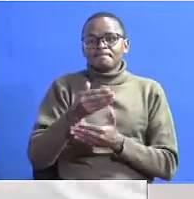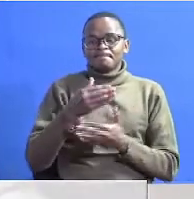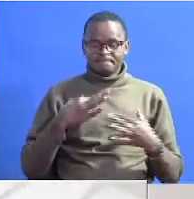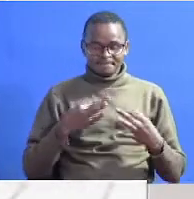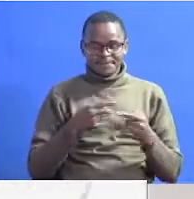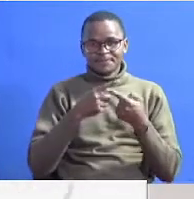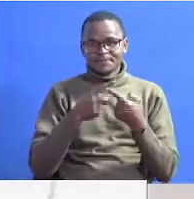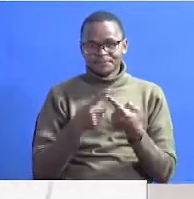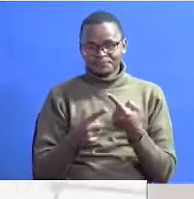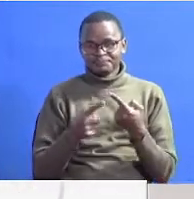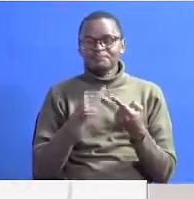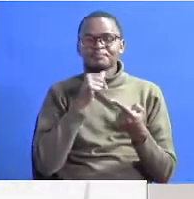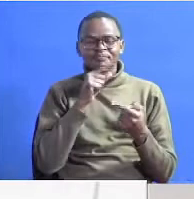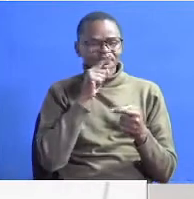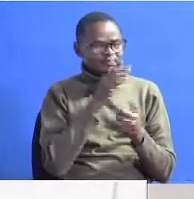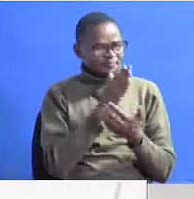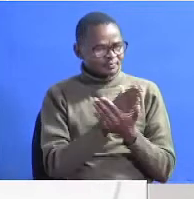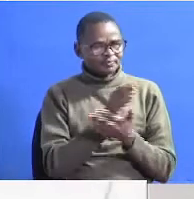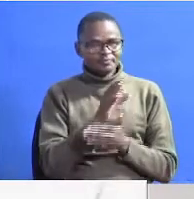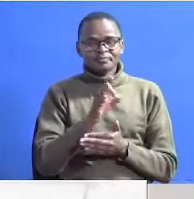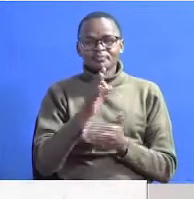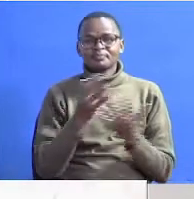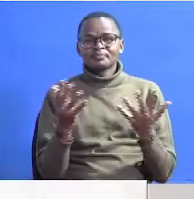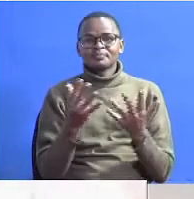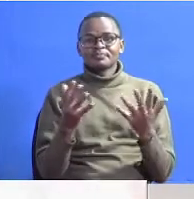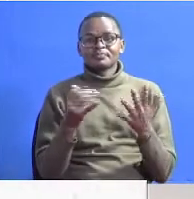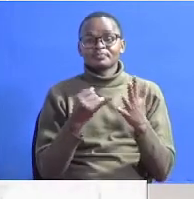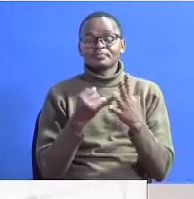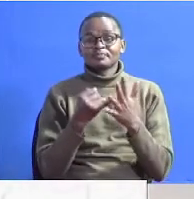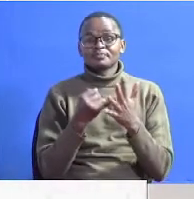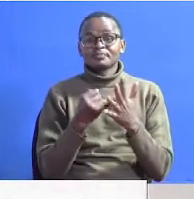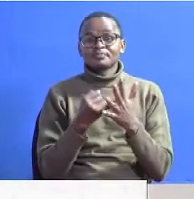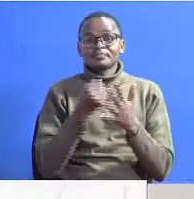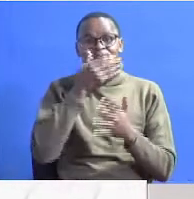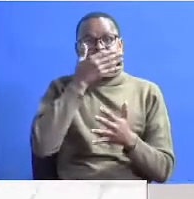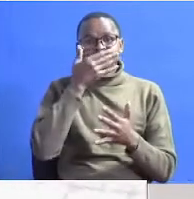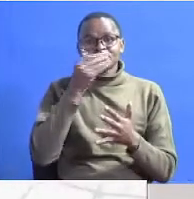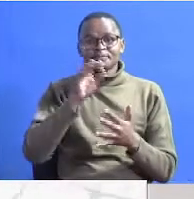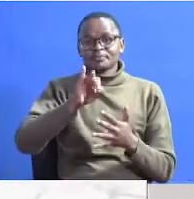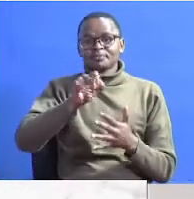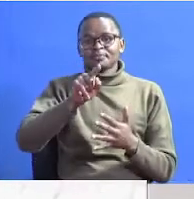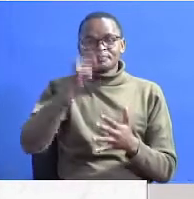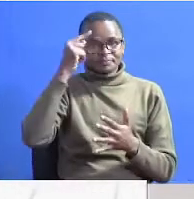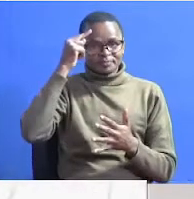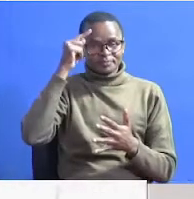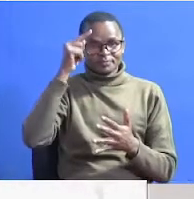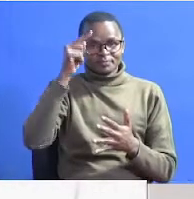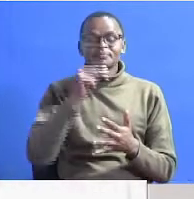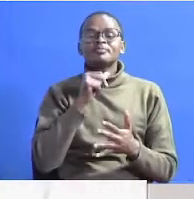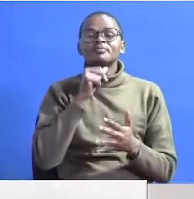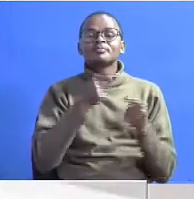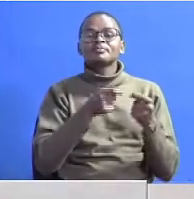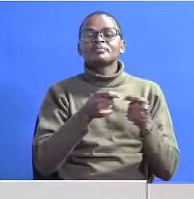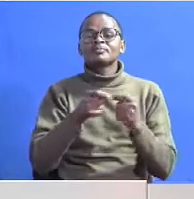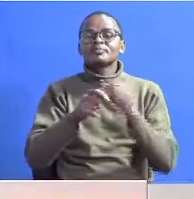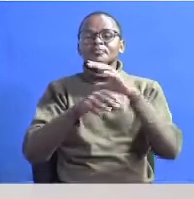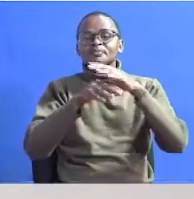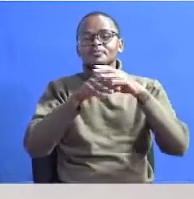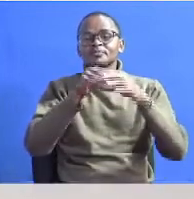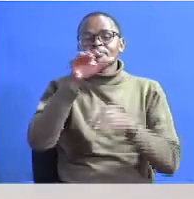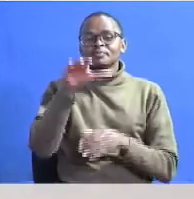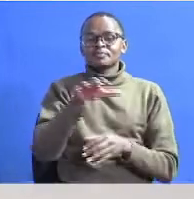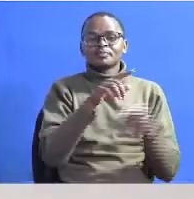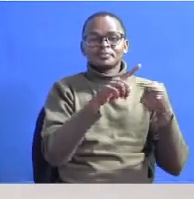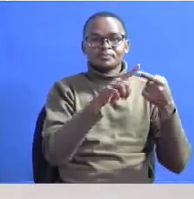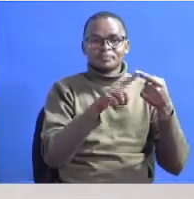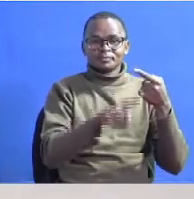but you're not so sure of whether it will be the best fit for you, because you might not have tried it out in the market,